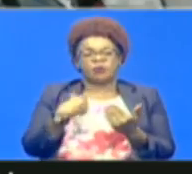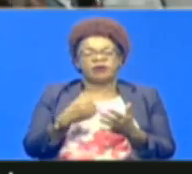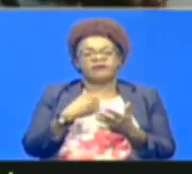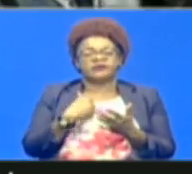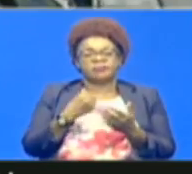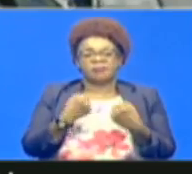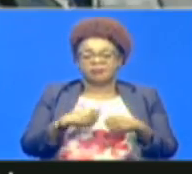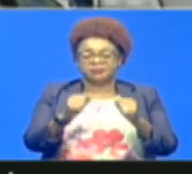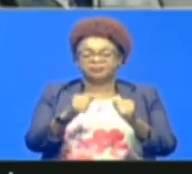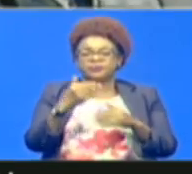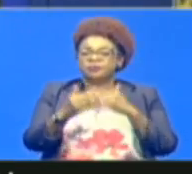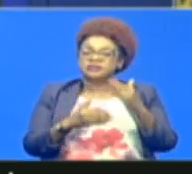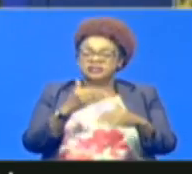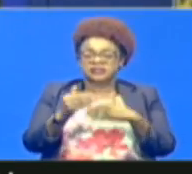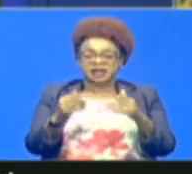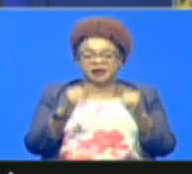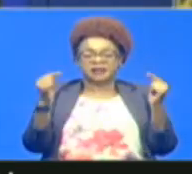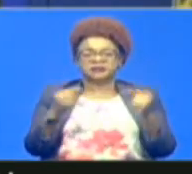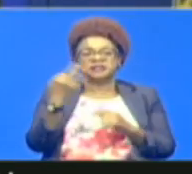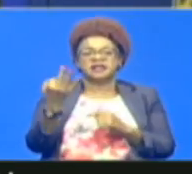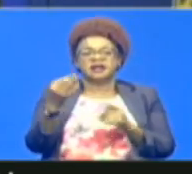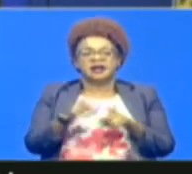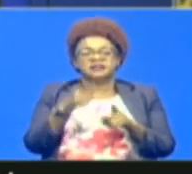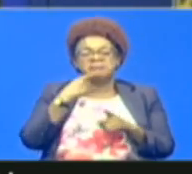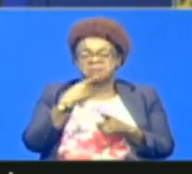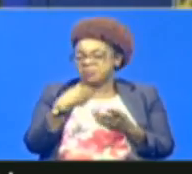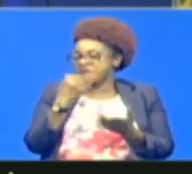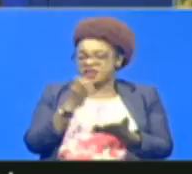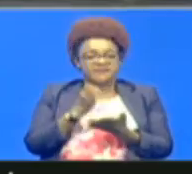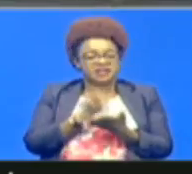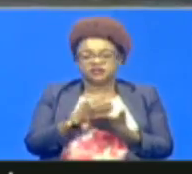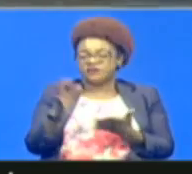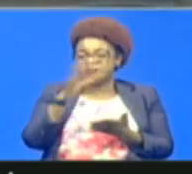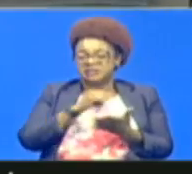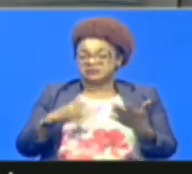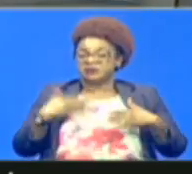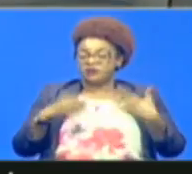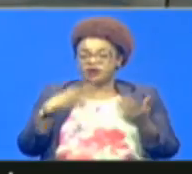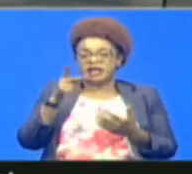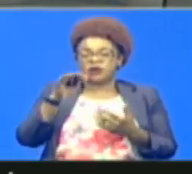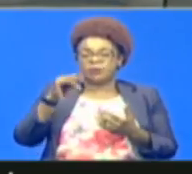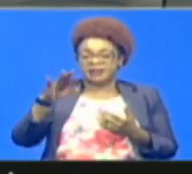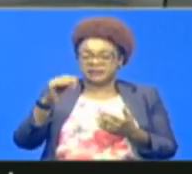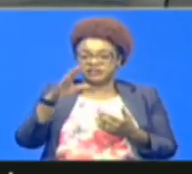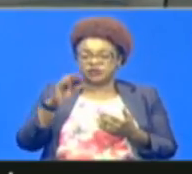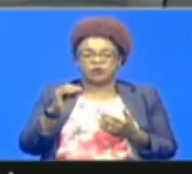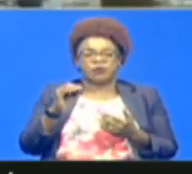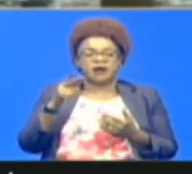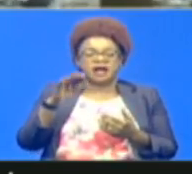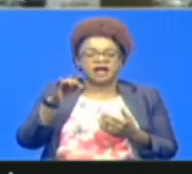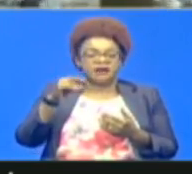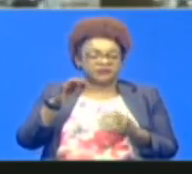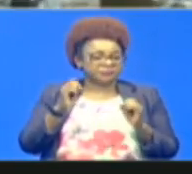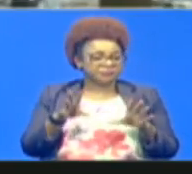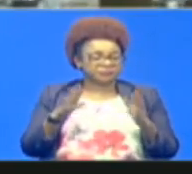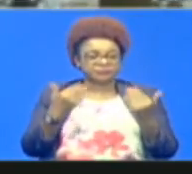enforcement proceedings against the three, even as it says it has found no evidence of misconduct by Kenol Kobil CEO, David Ohana. The market regulator